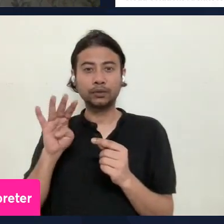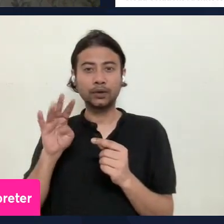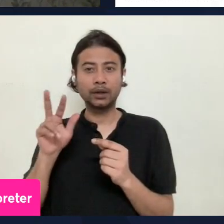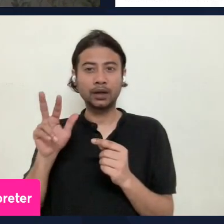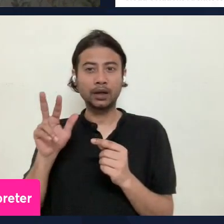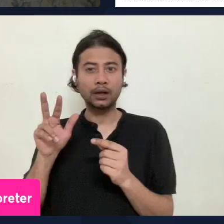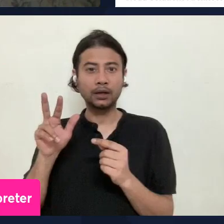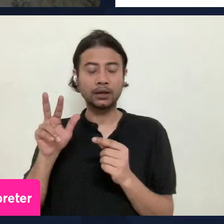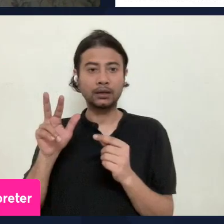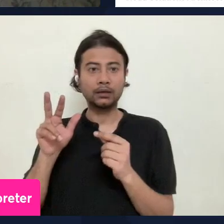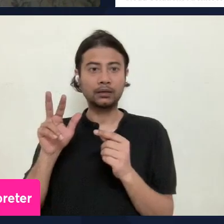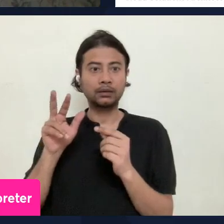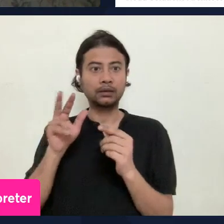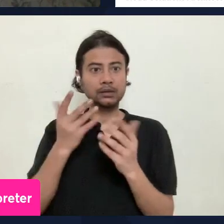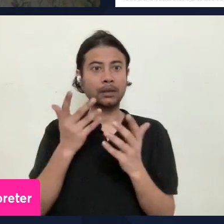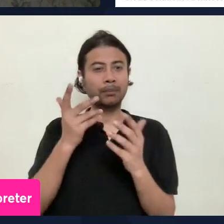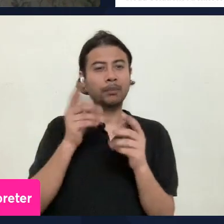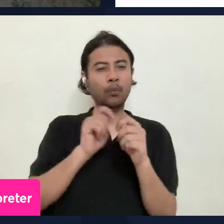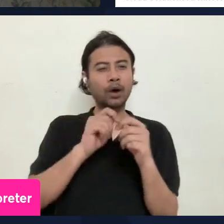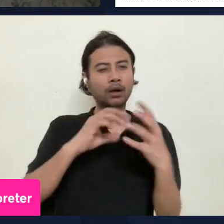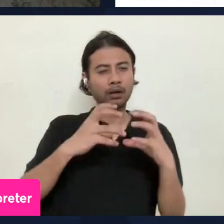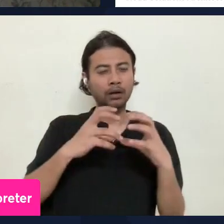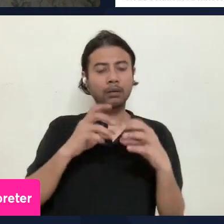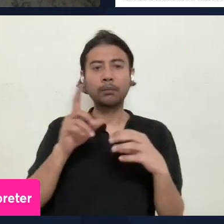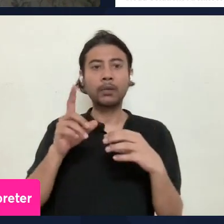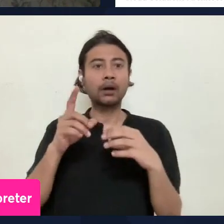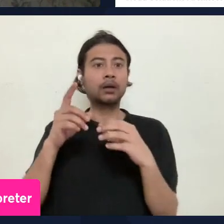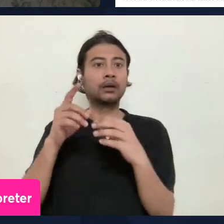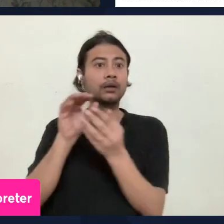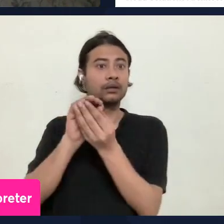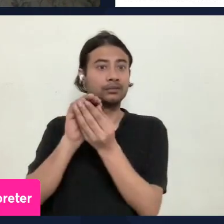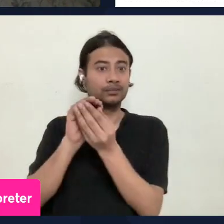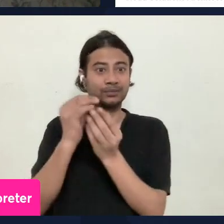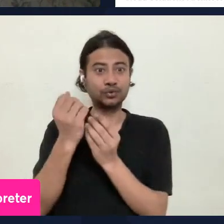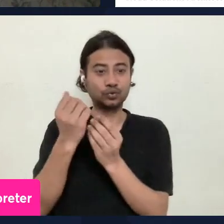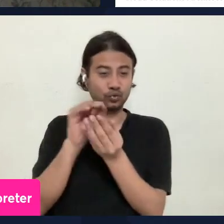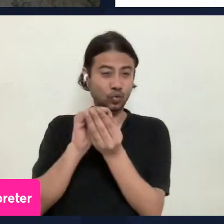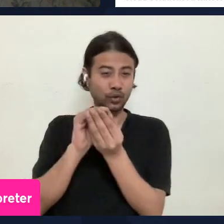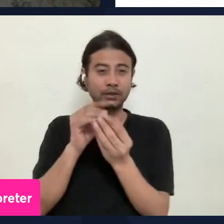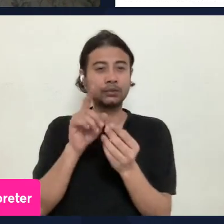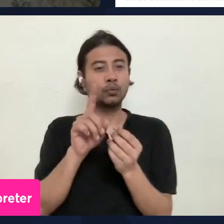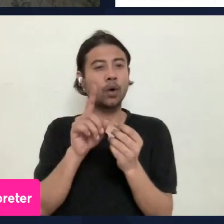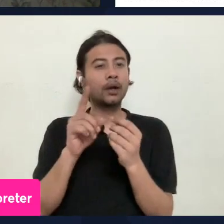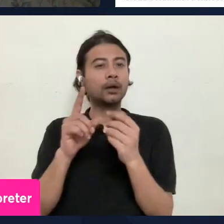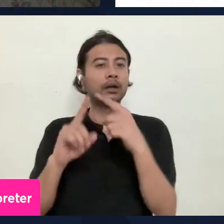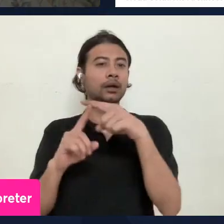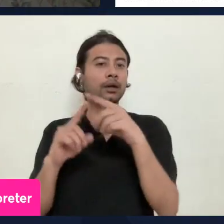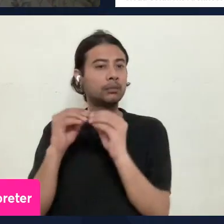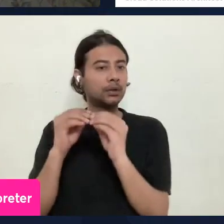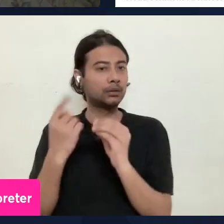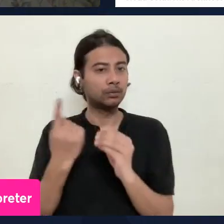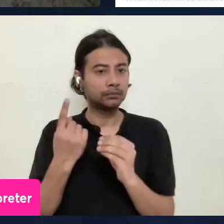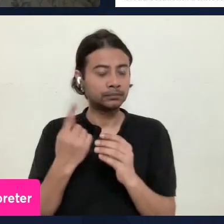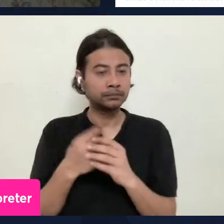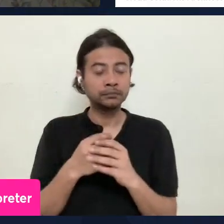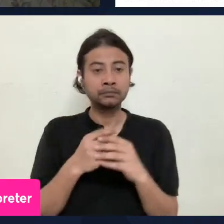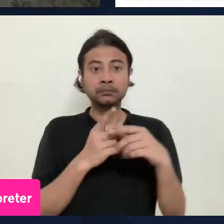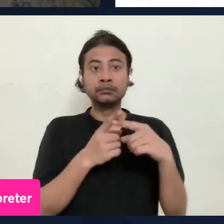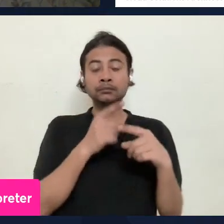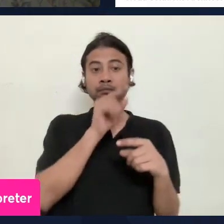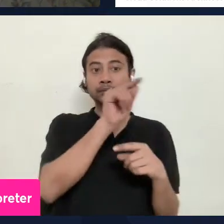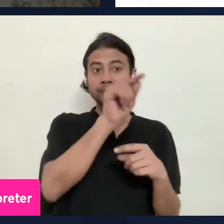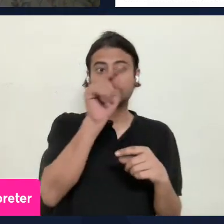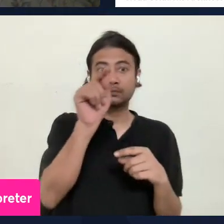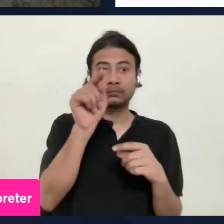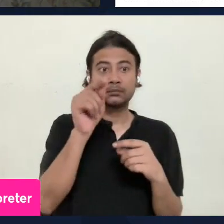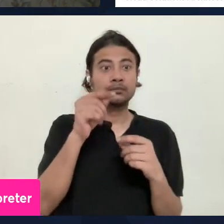capacity. And on the flip side, customers that don't necessarily need a large amount of throughput, but have